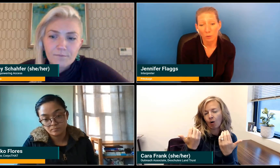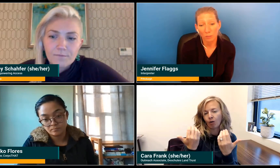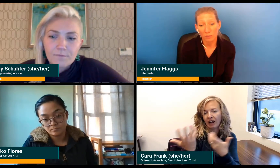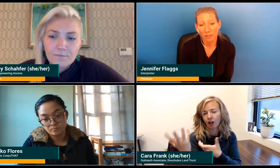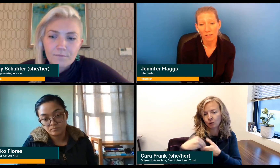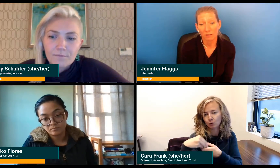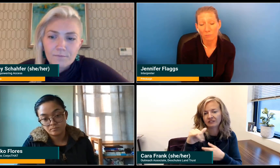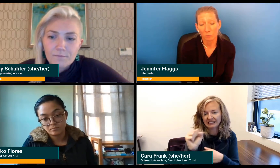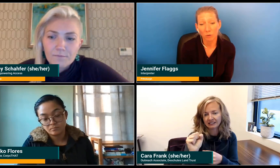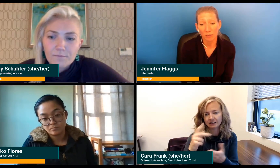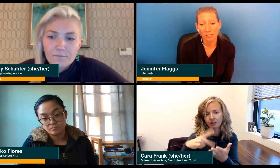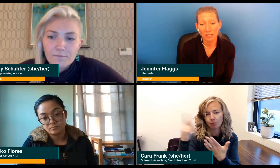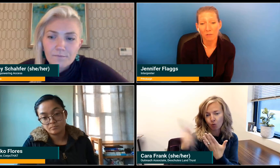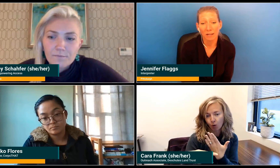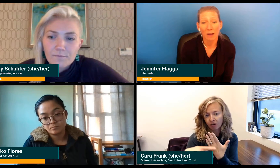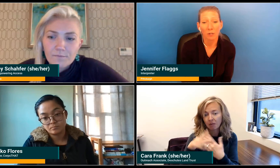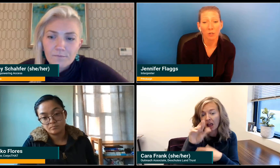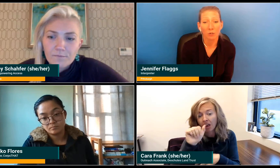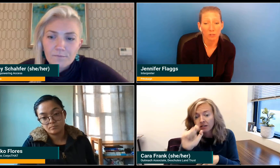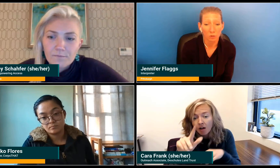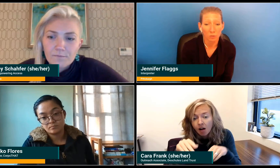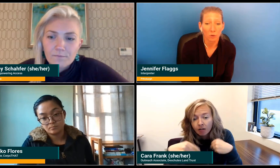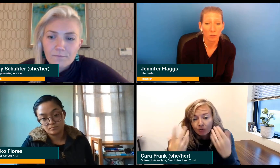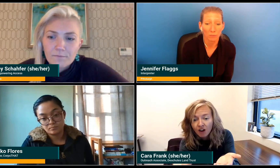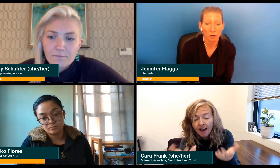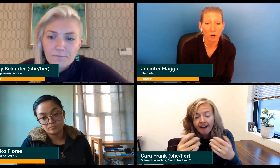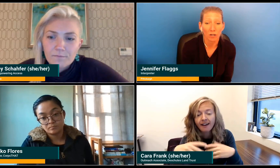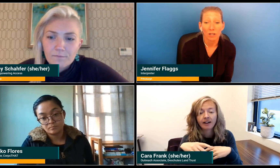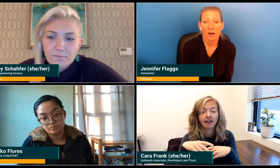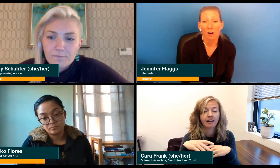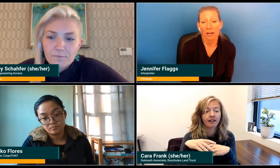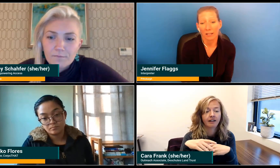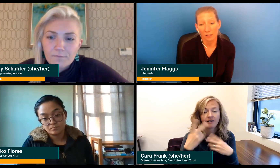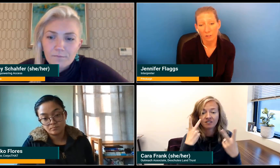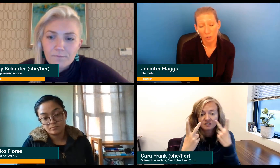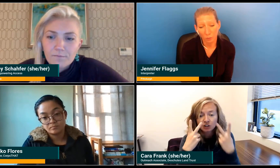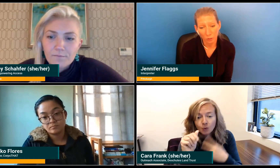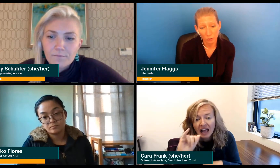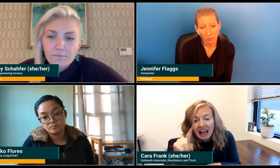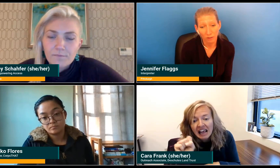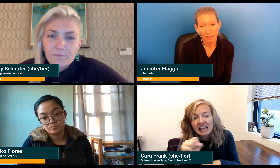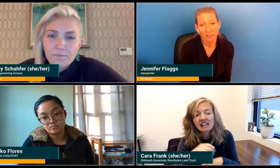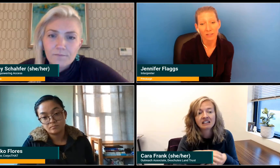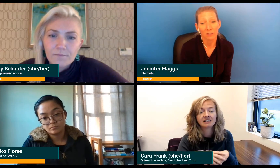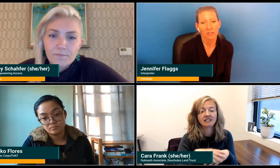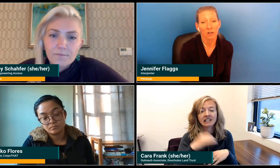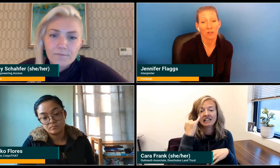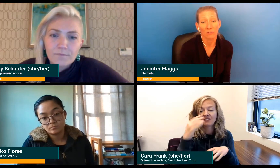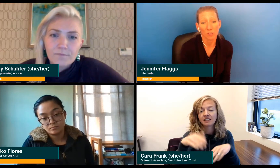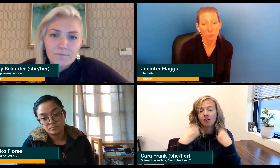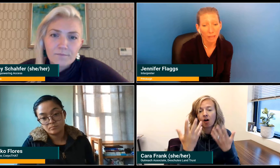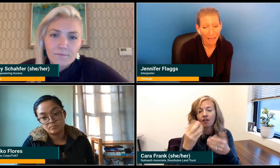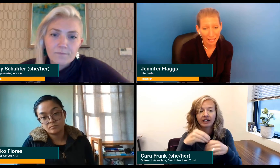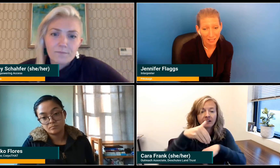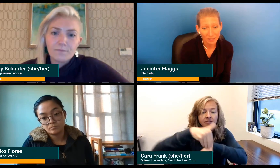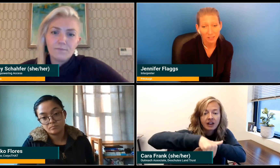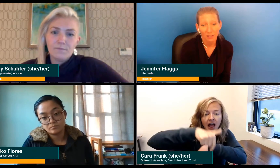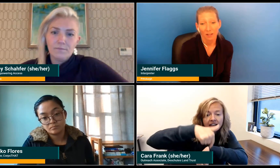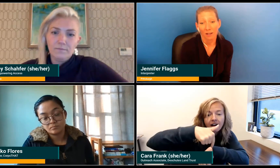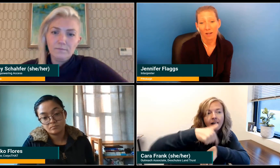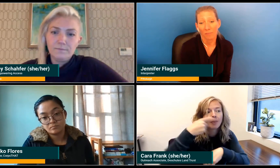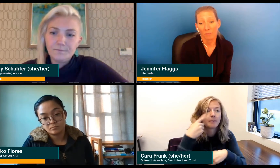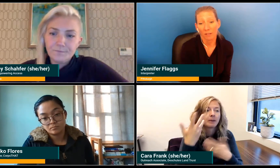the programming itself and how inclusive those programs are. Our ASL interpreters provided are their visual